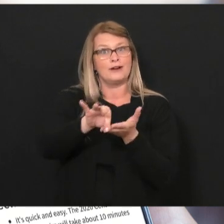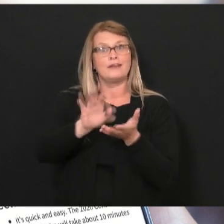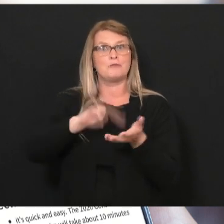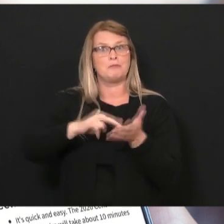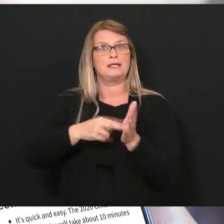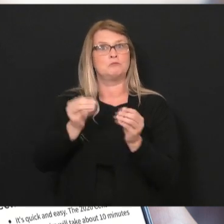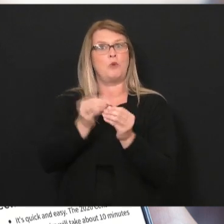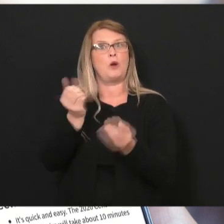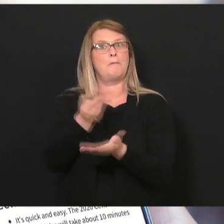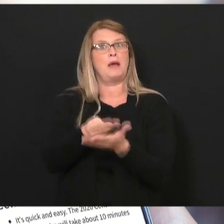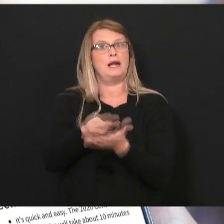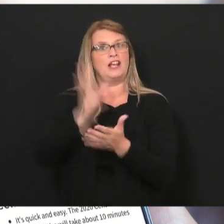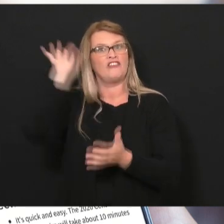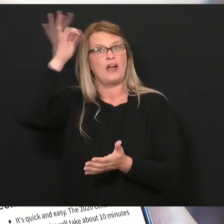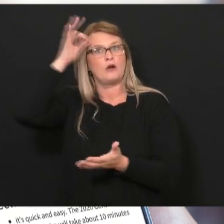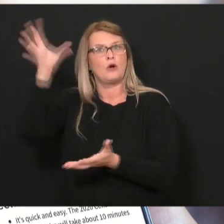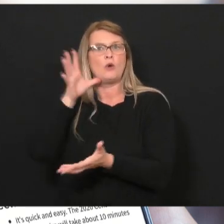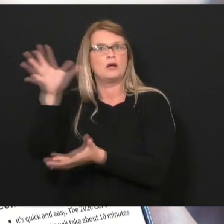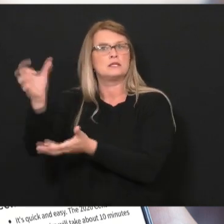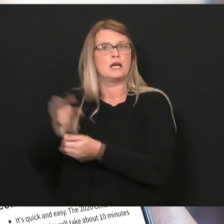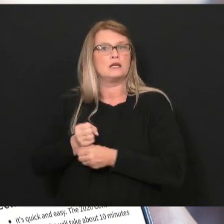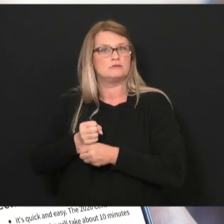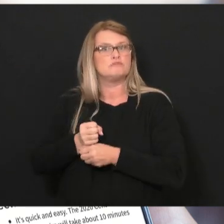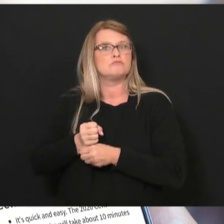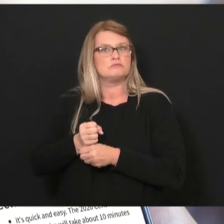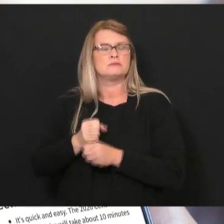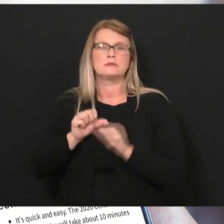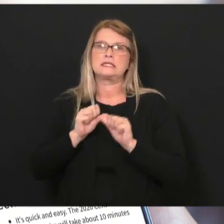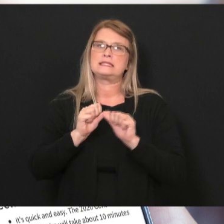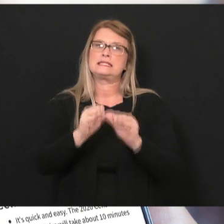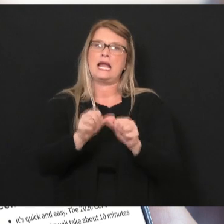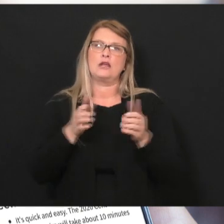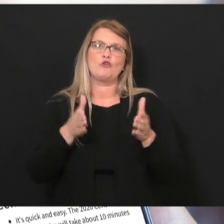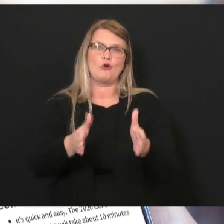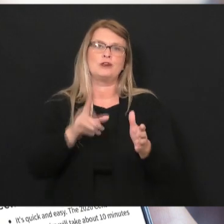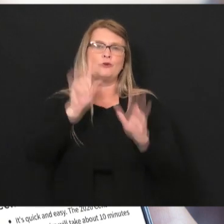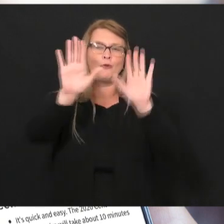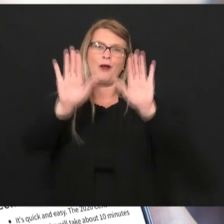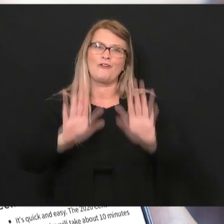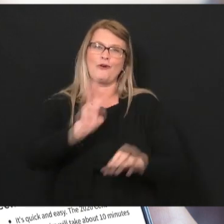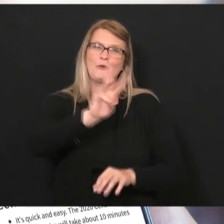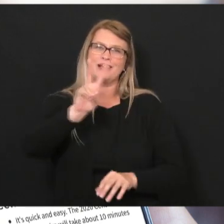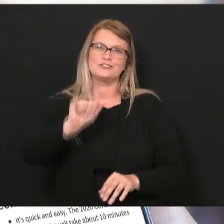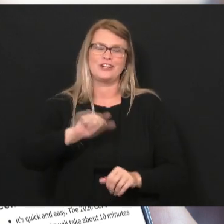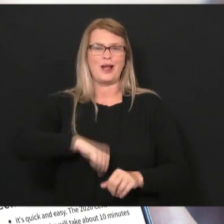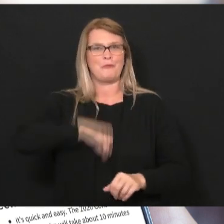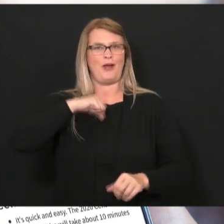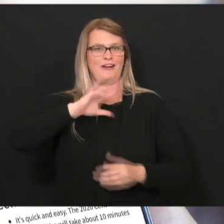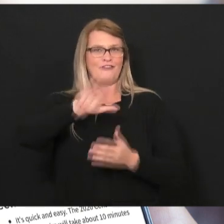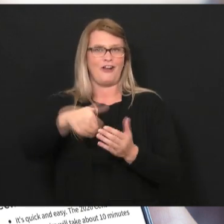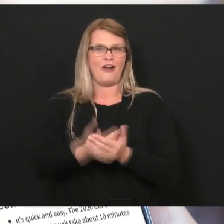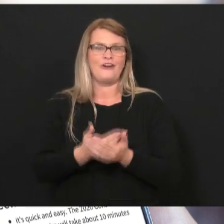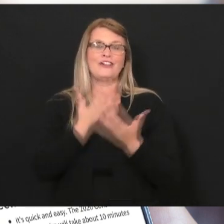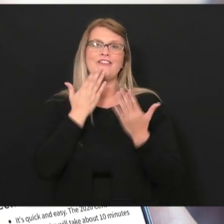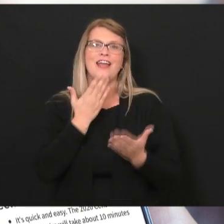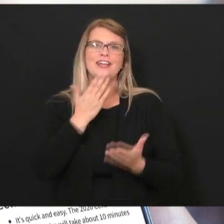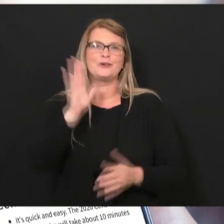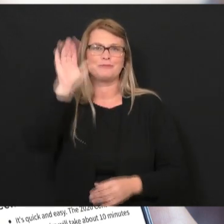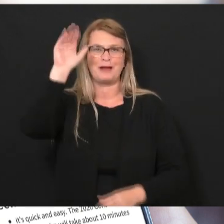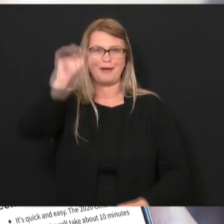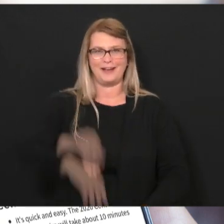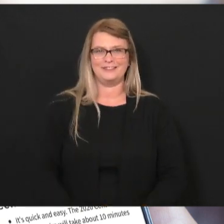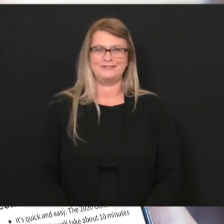But again, I thank you, and just stay the course. You're doing great, West Virginia. I'm really proud of all of you. Thank you now. Bye-bye.